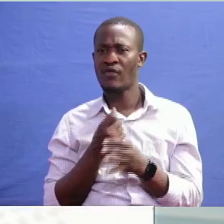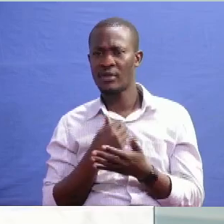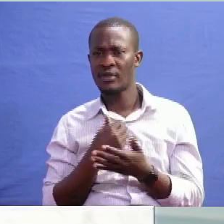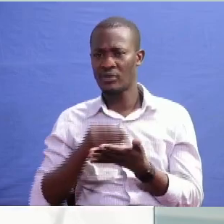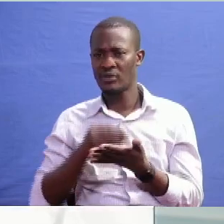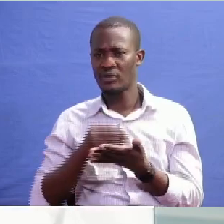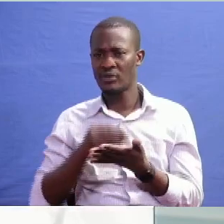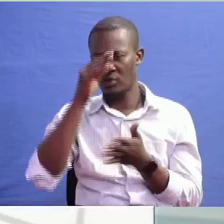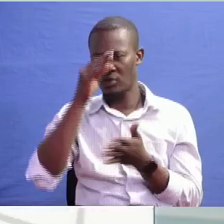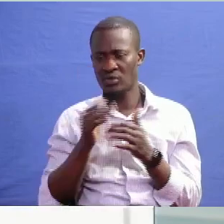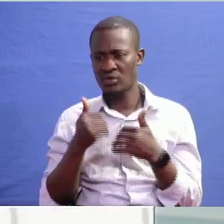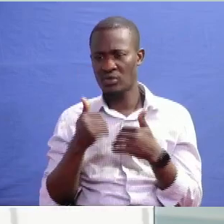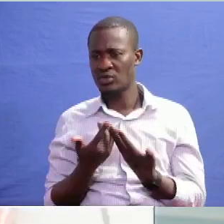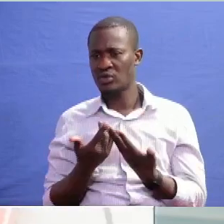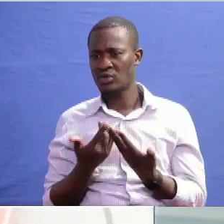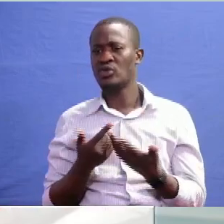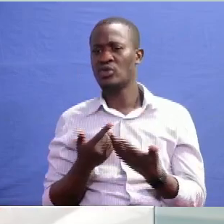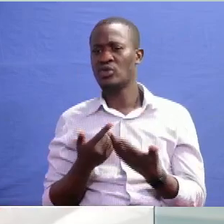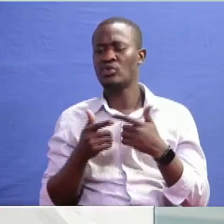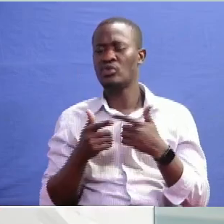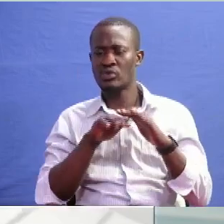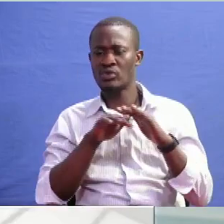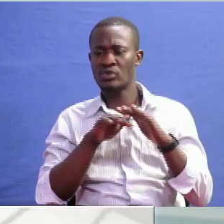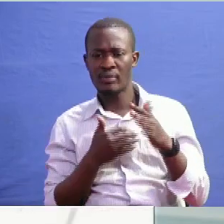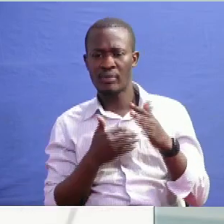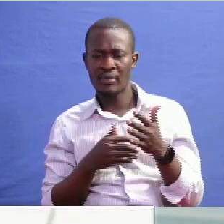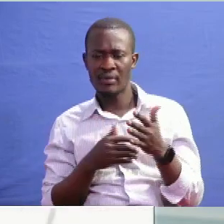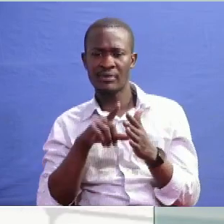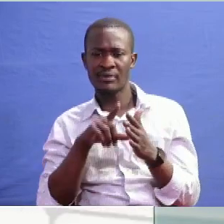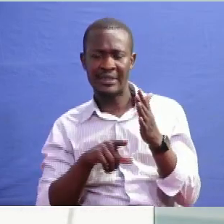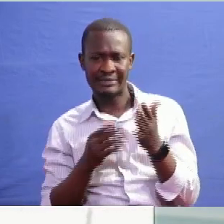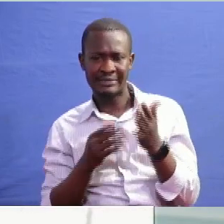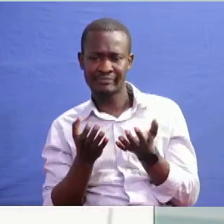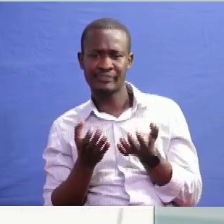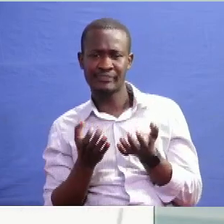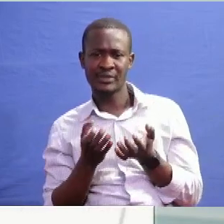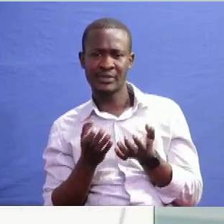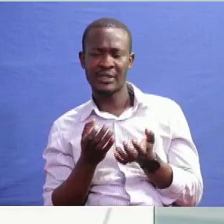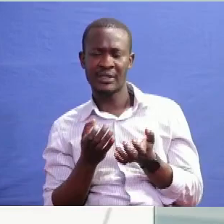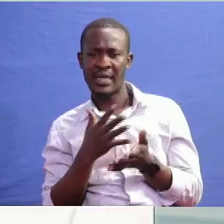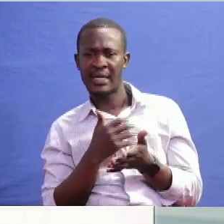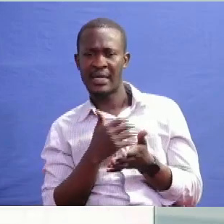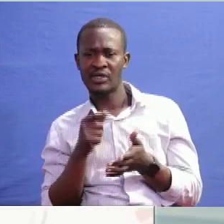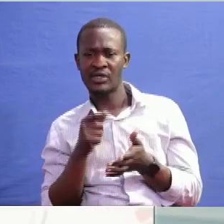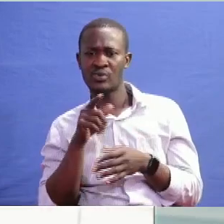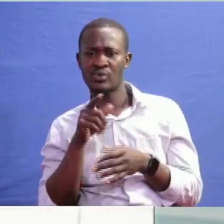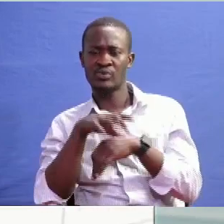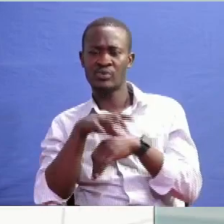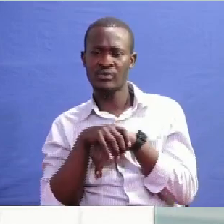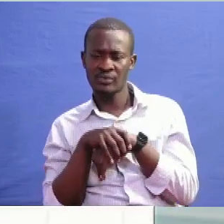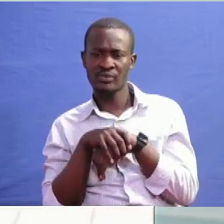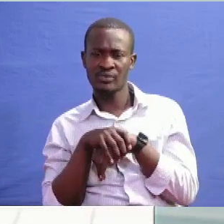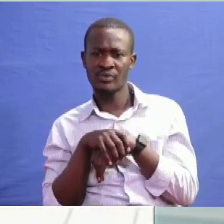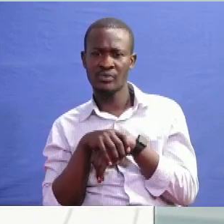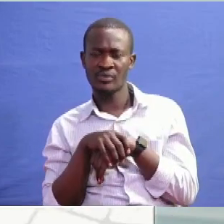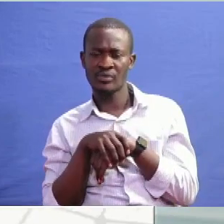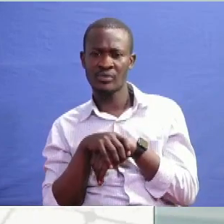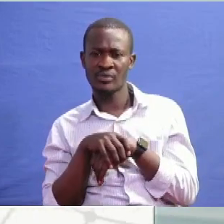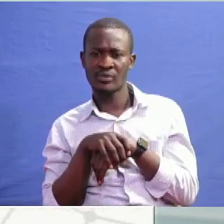and actually, you fall under the, let's say, the less needy, and you get this,